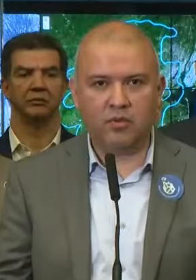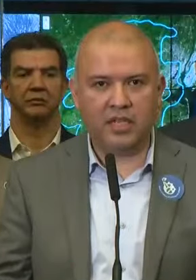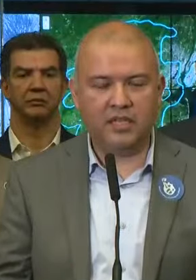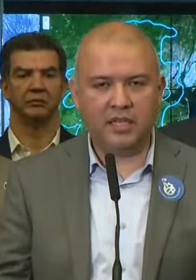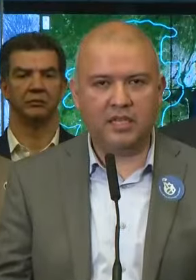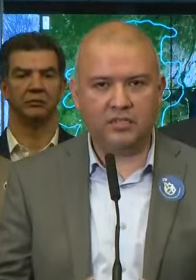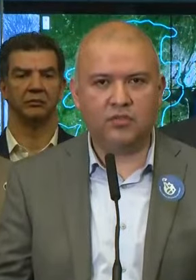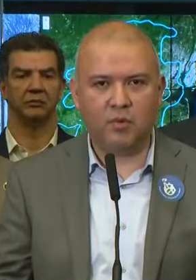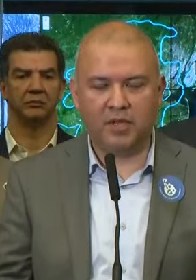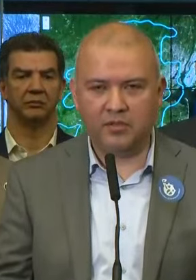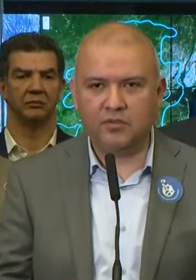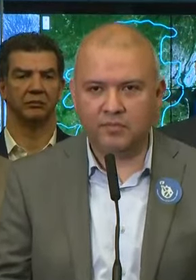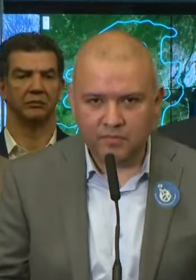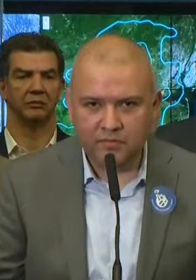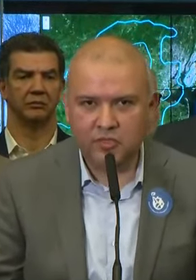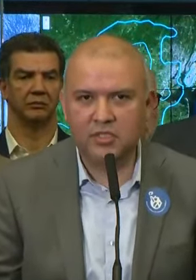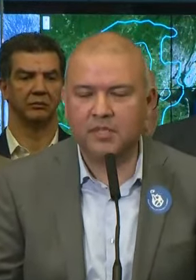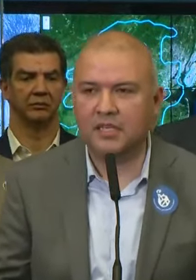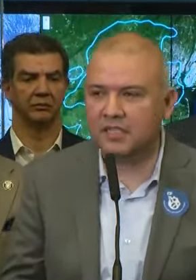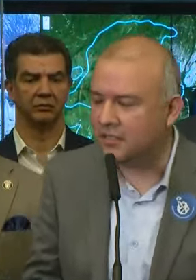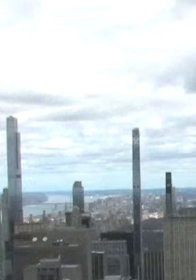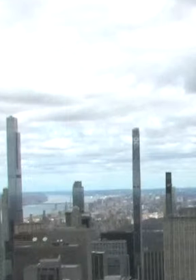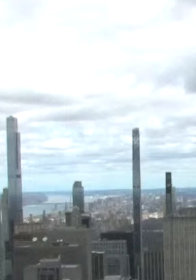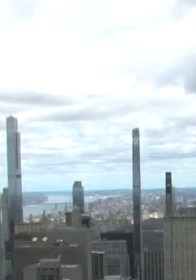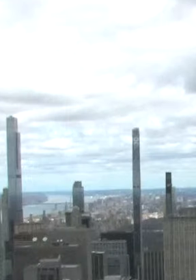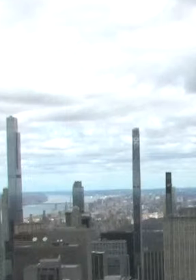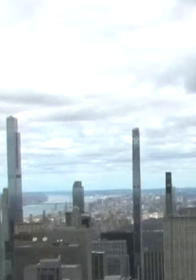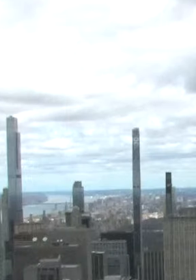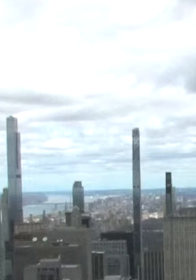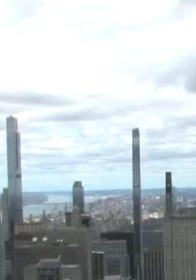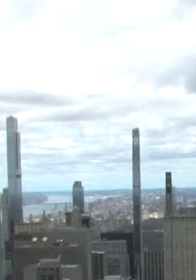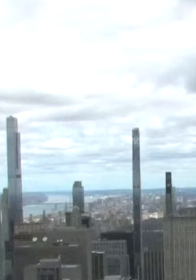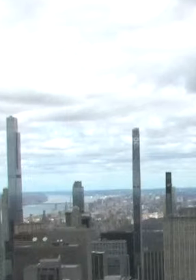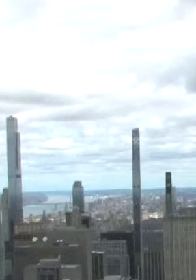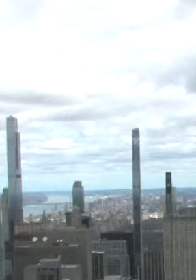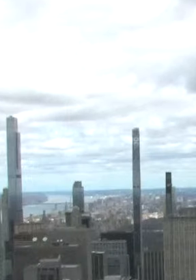the injury to staff or to students. Let's go ahead and turn now to our Errol Barnett in Brooklyn.